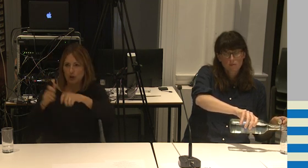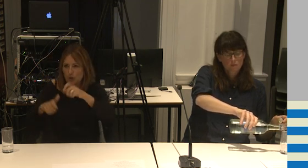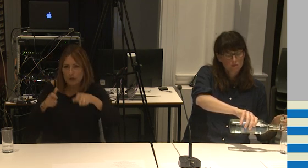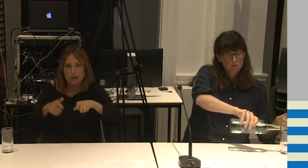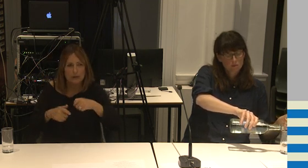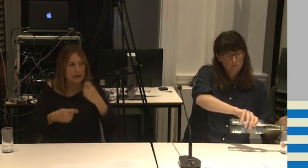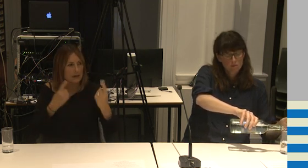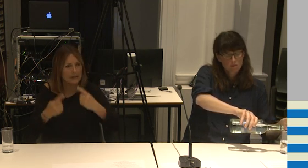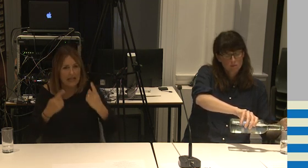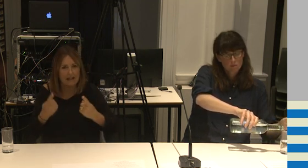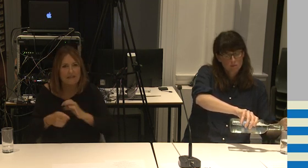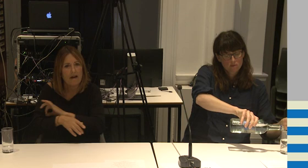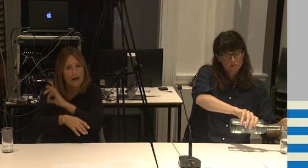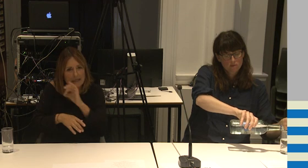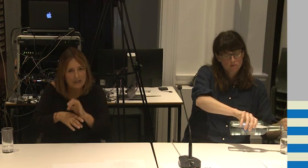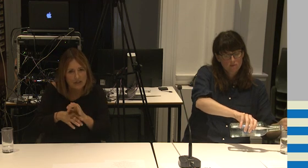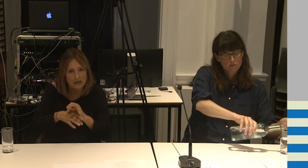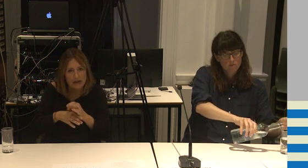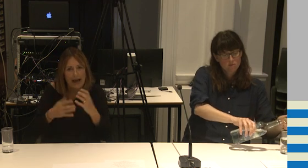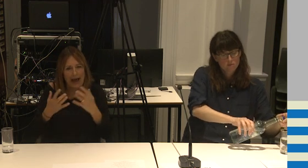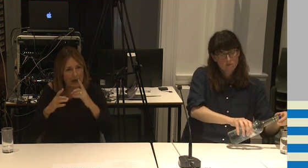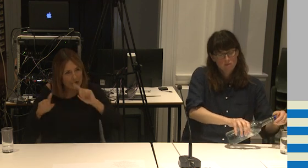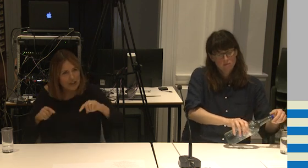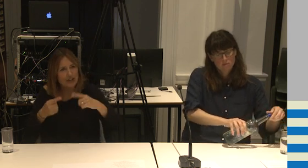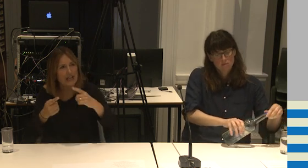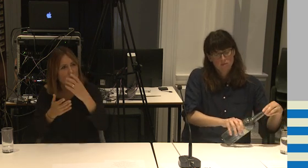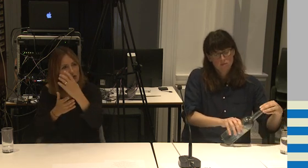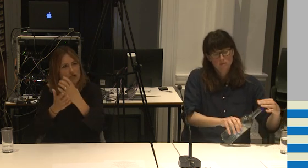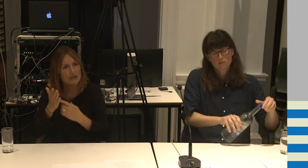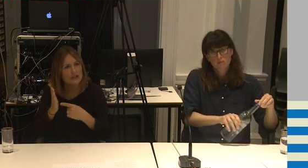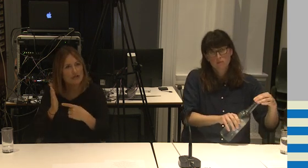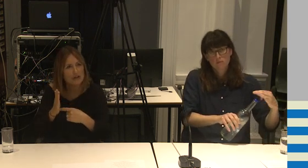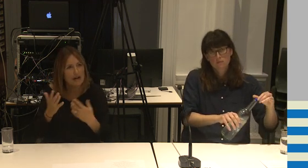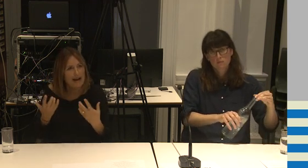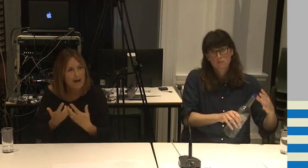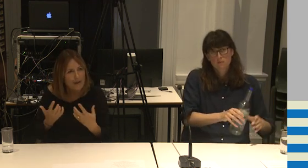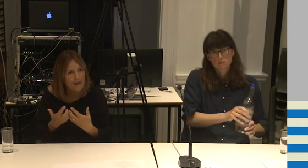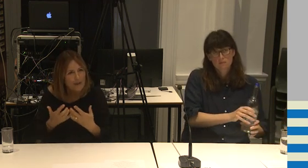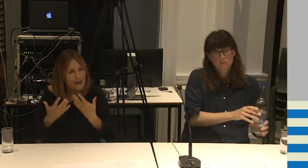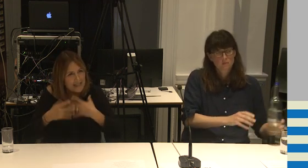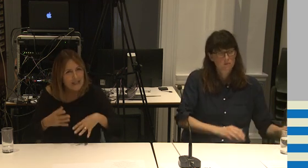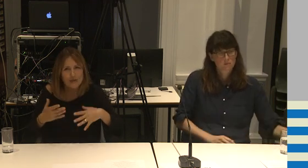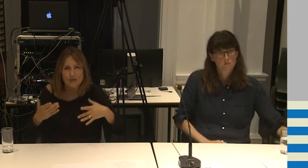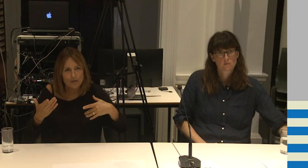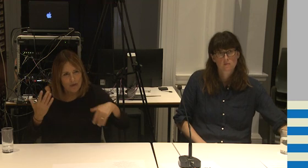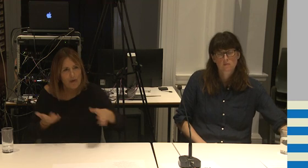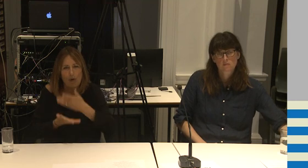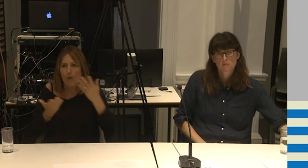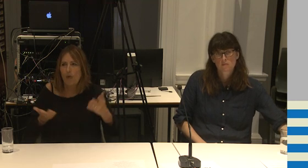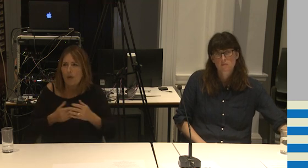of architecture, as tutors of architecture, could we challenge that criteria? And I